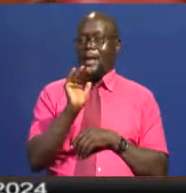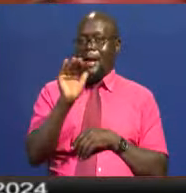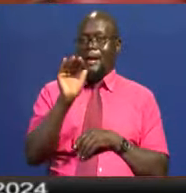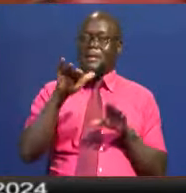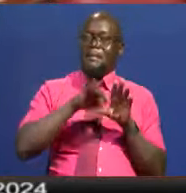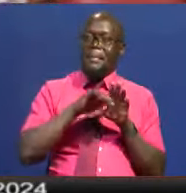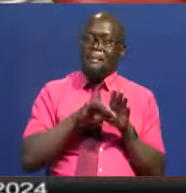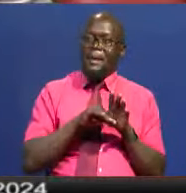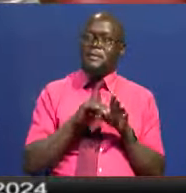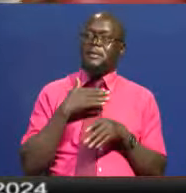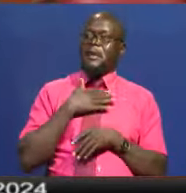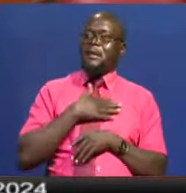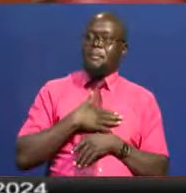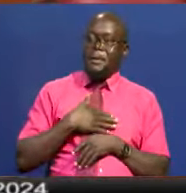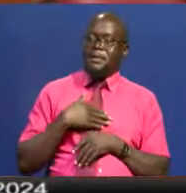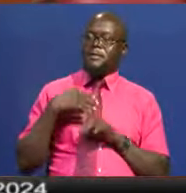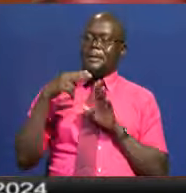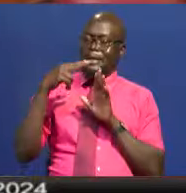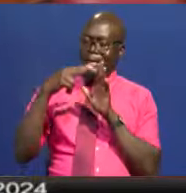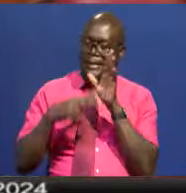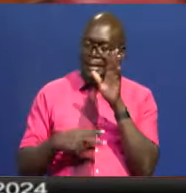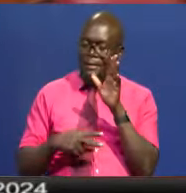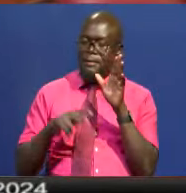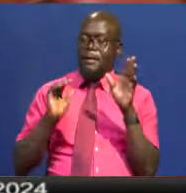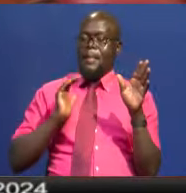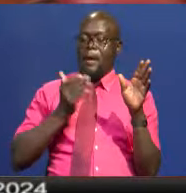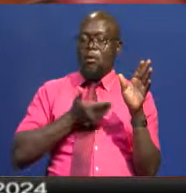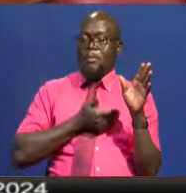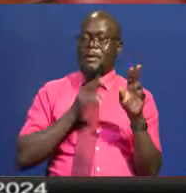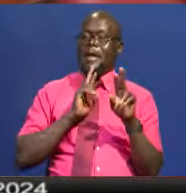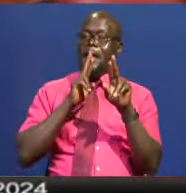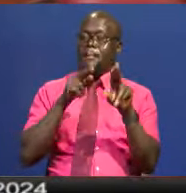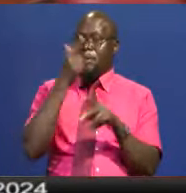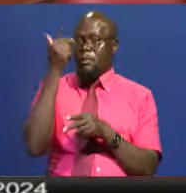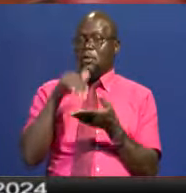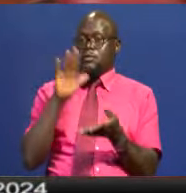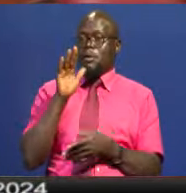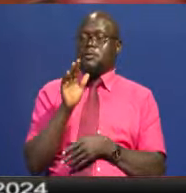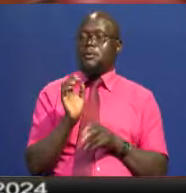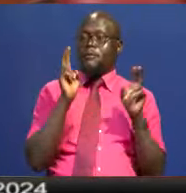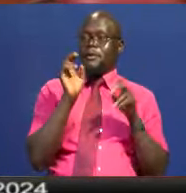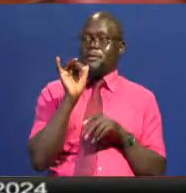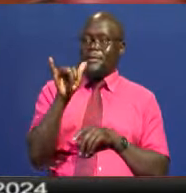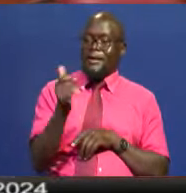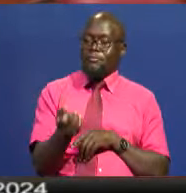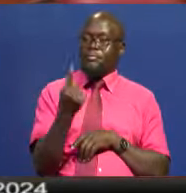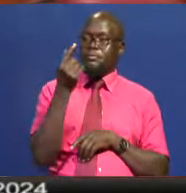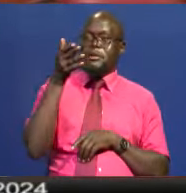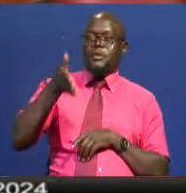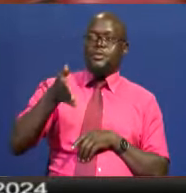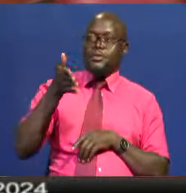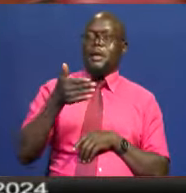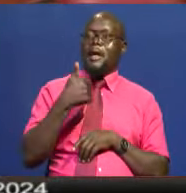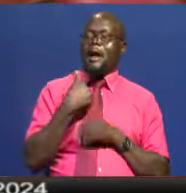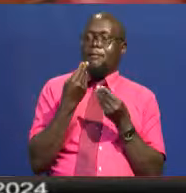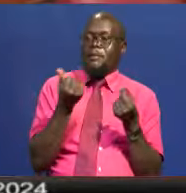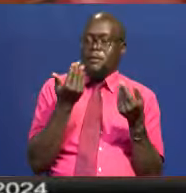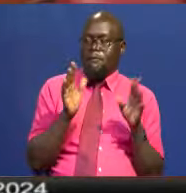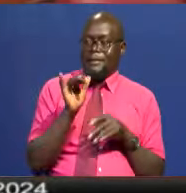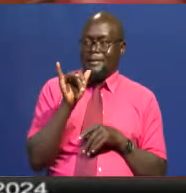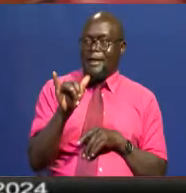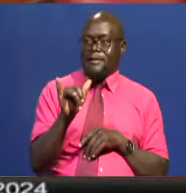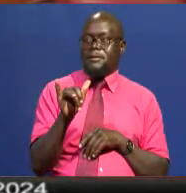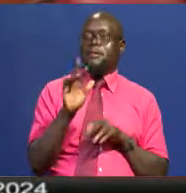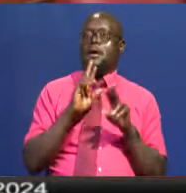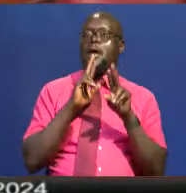honorable members to please go through the committee report, because most of the issues that are being raised today have been addressed in that